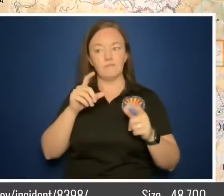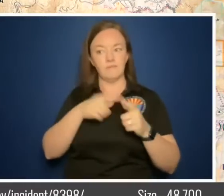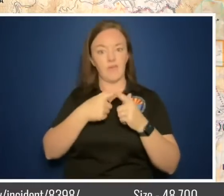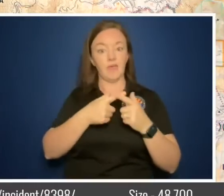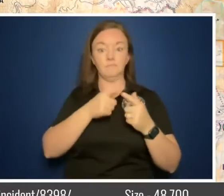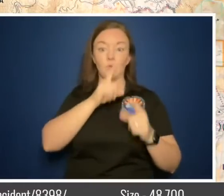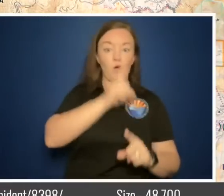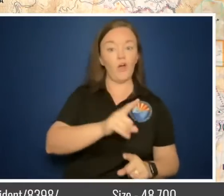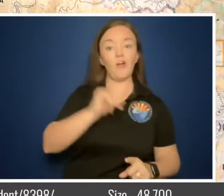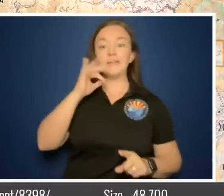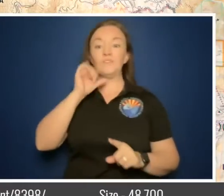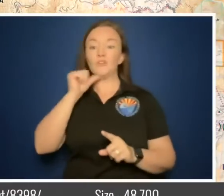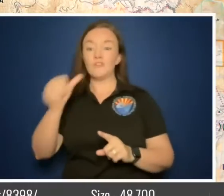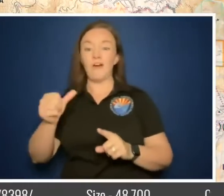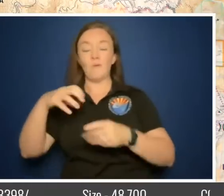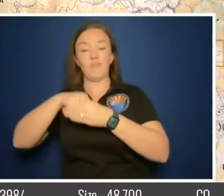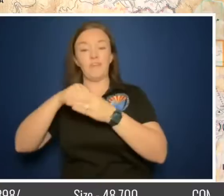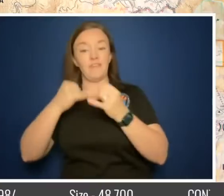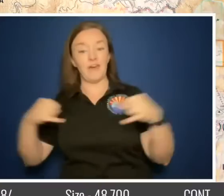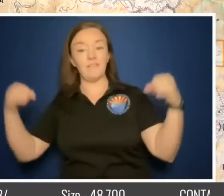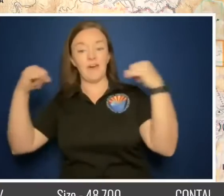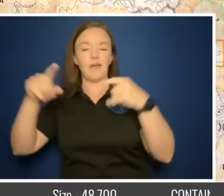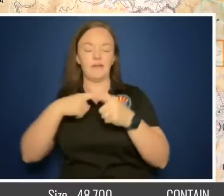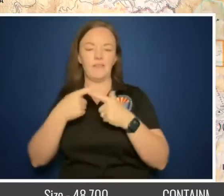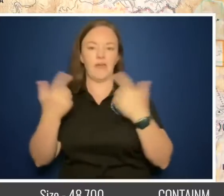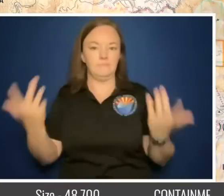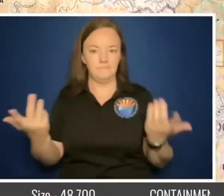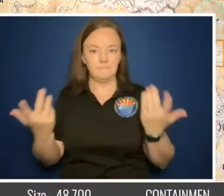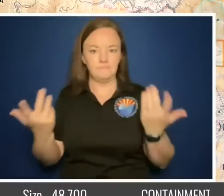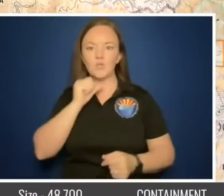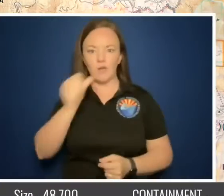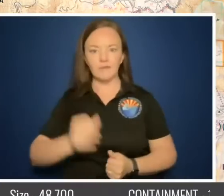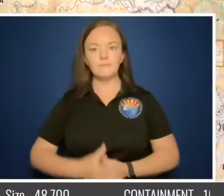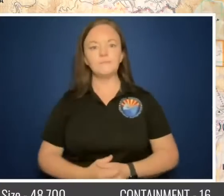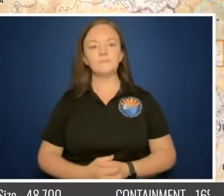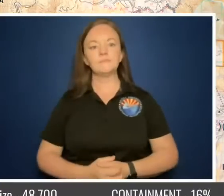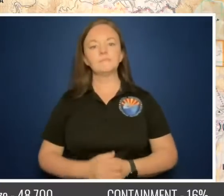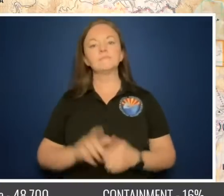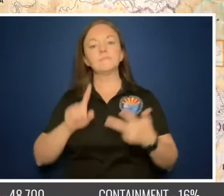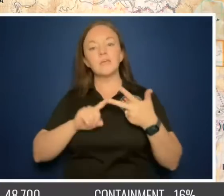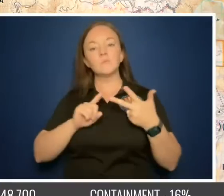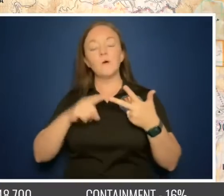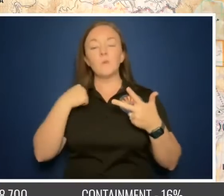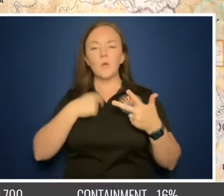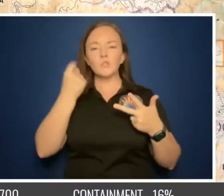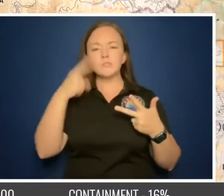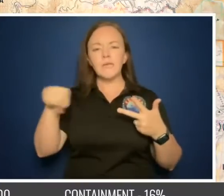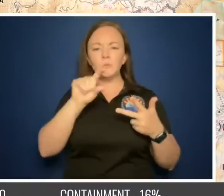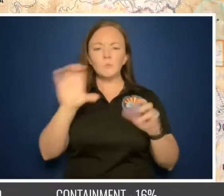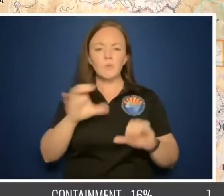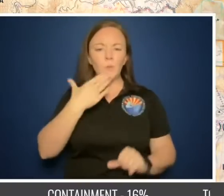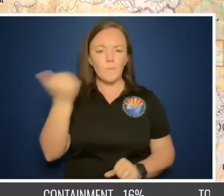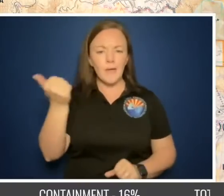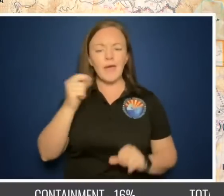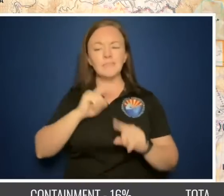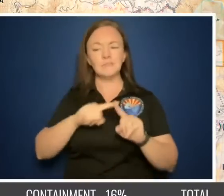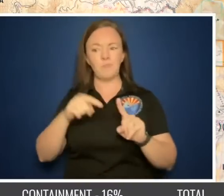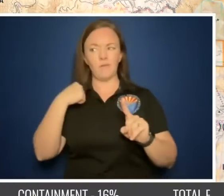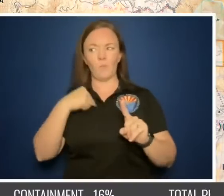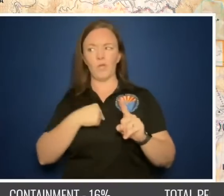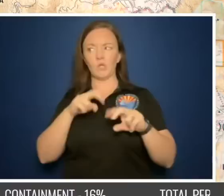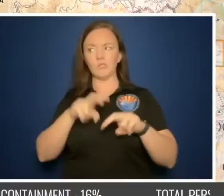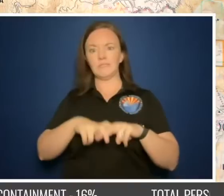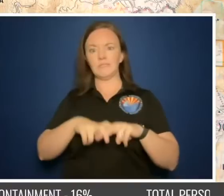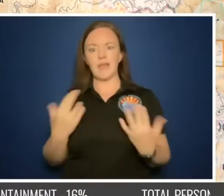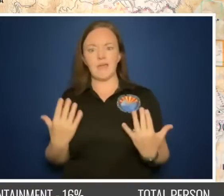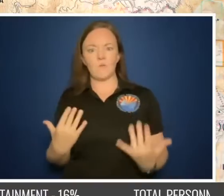next question, we understand everyone is doing their best, but as a community who is in the sitting waiting status or who have